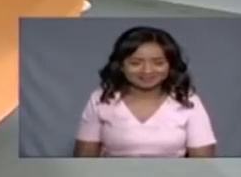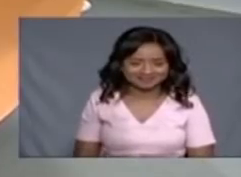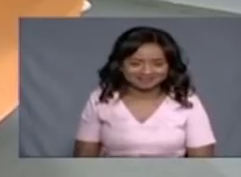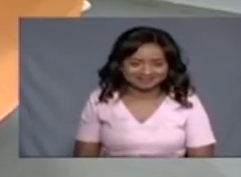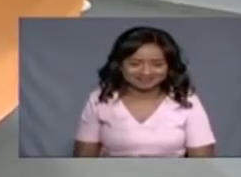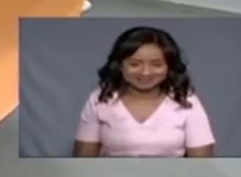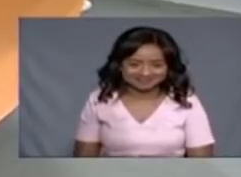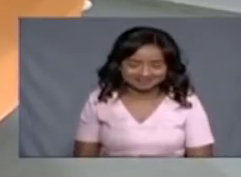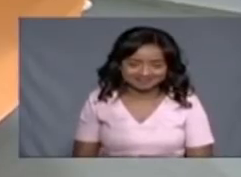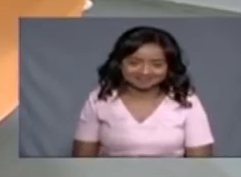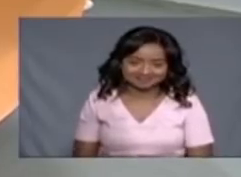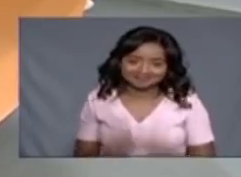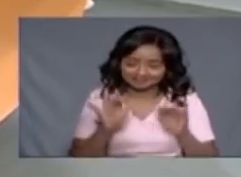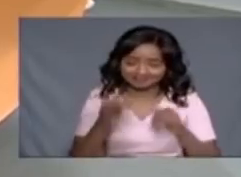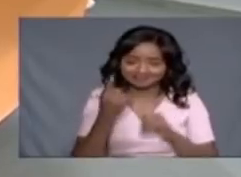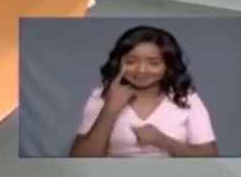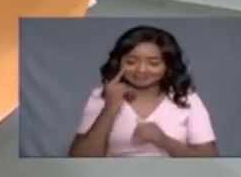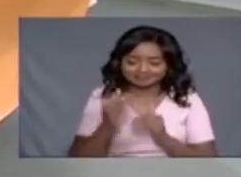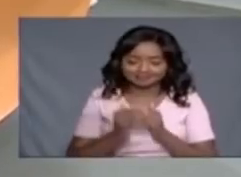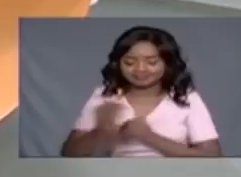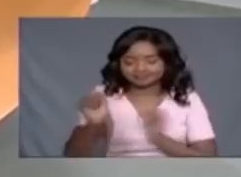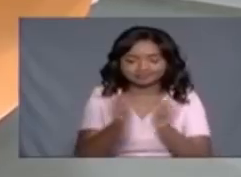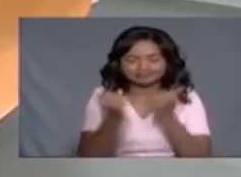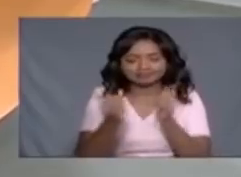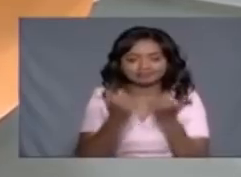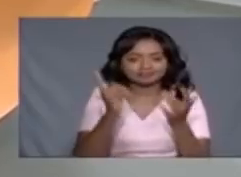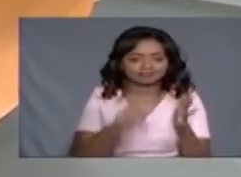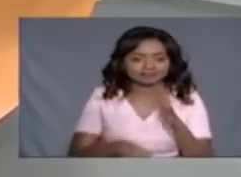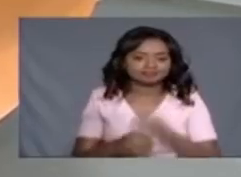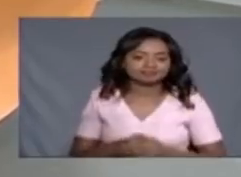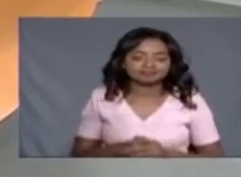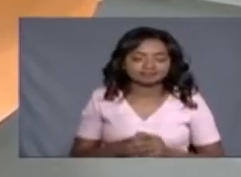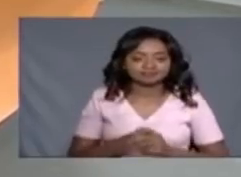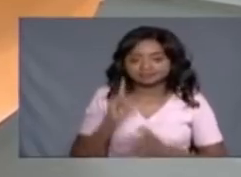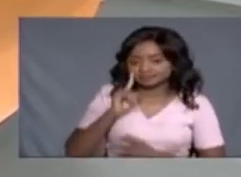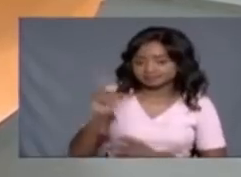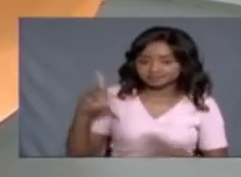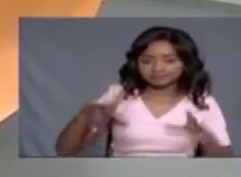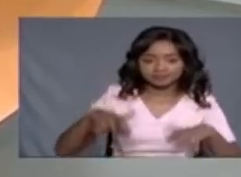definitely tough. A story to watch in the next few no days doubt. And weeks. Dr. Mua Kasina, Chairman,